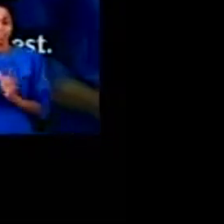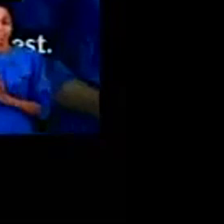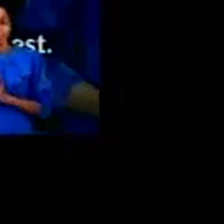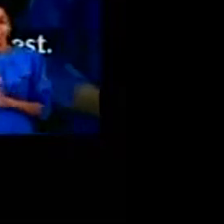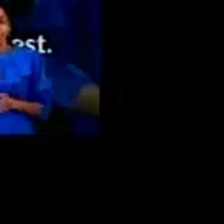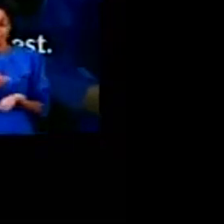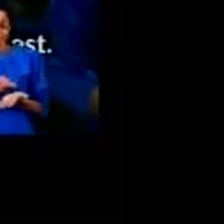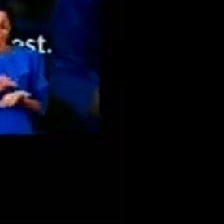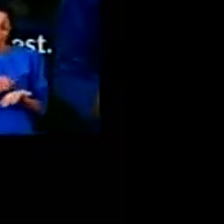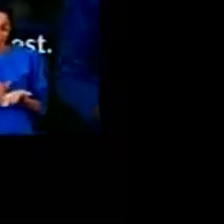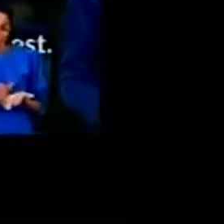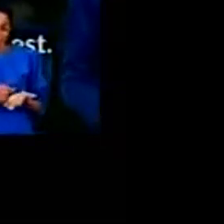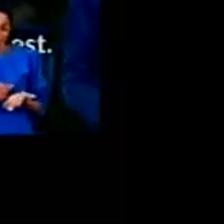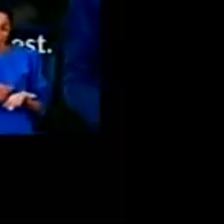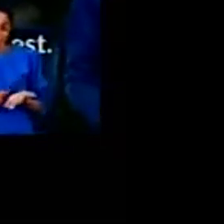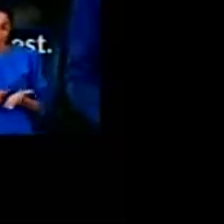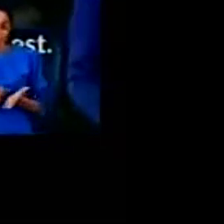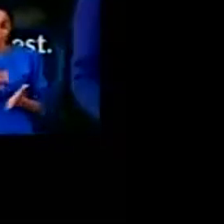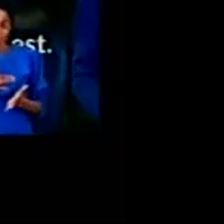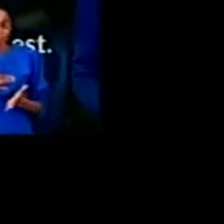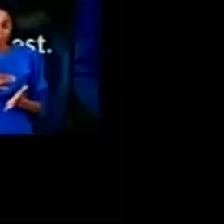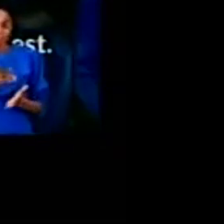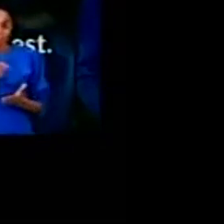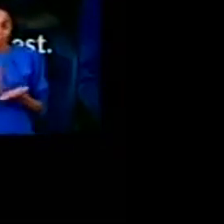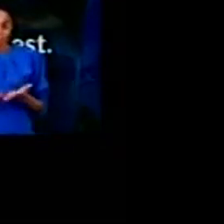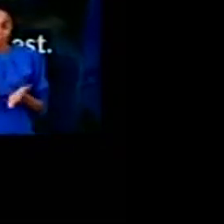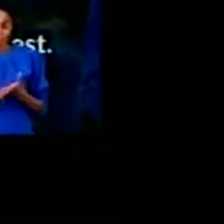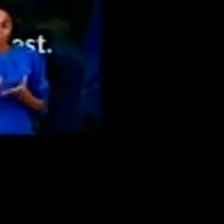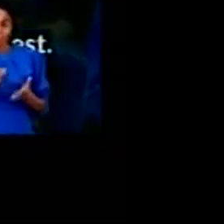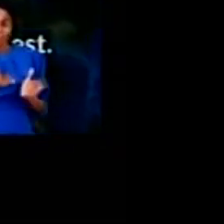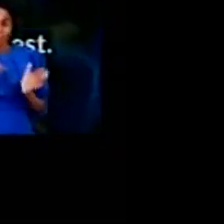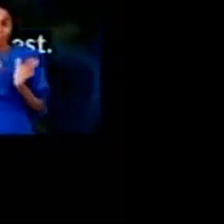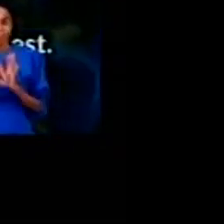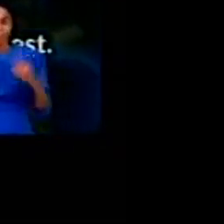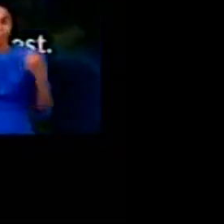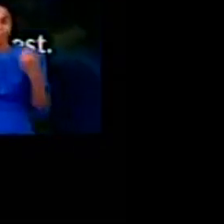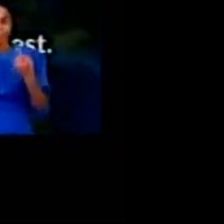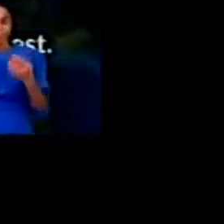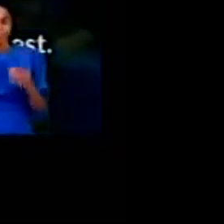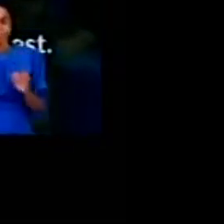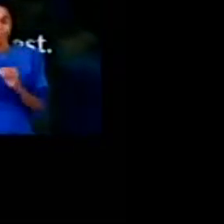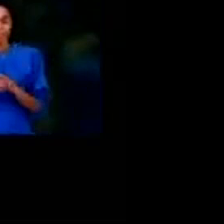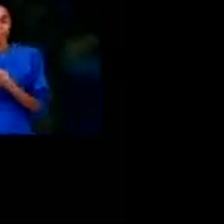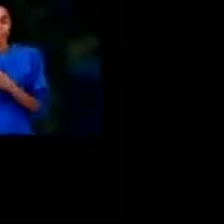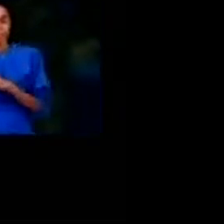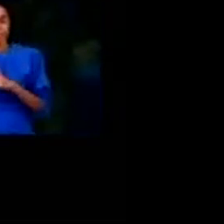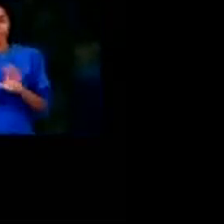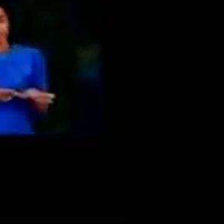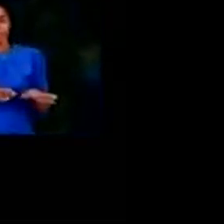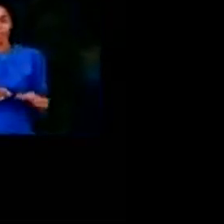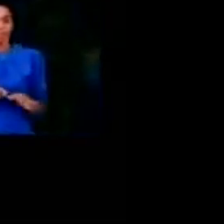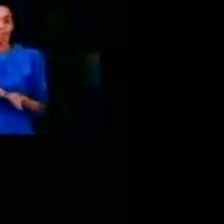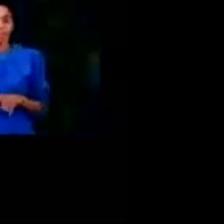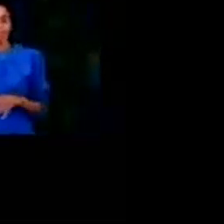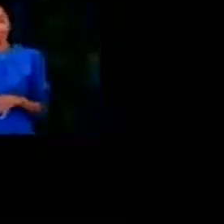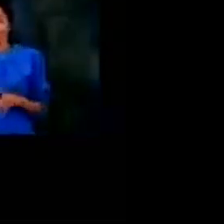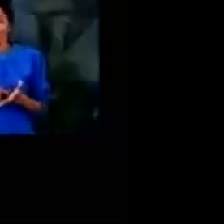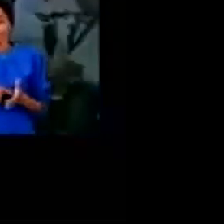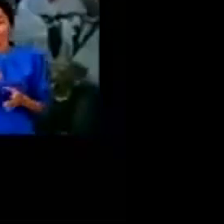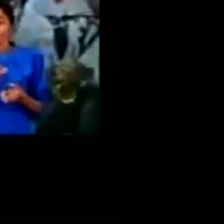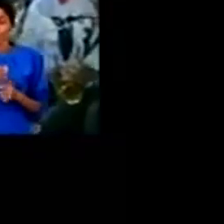Such a faithful friend who has given me the very best. Jesus signed